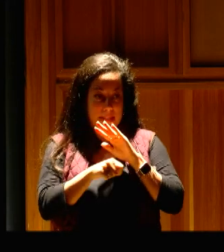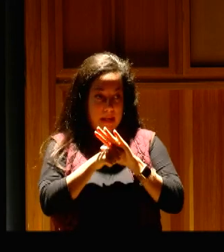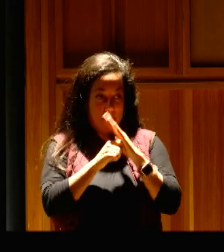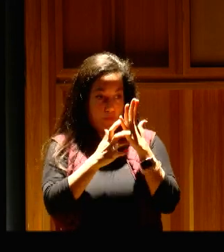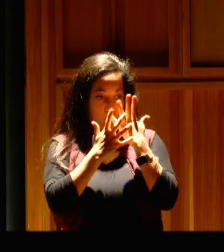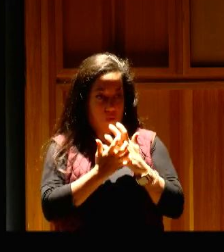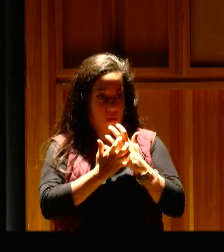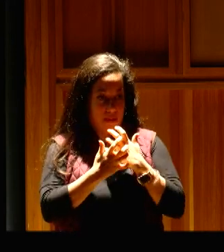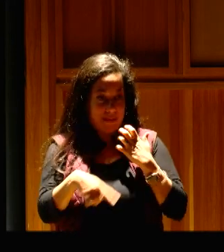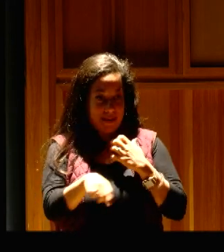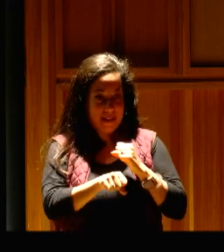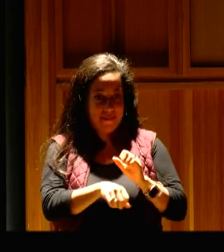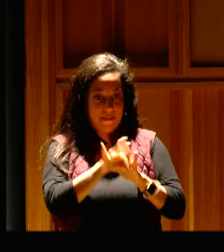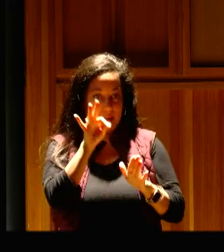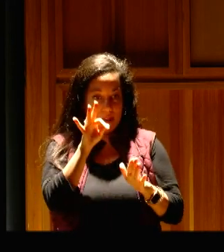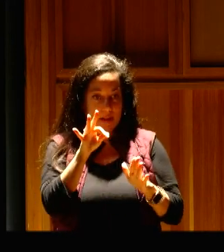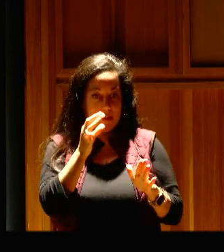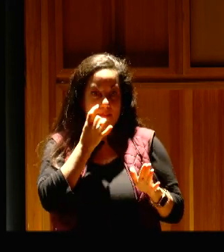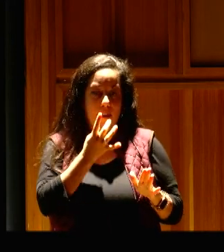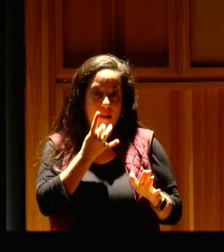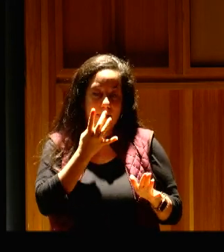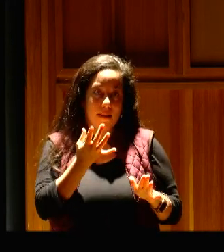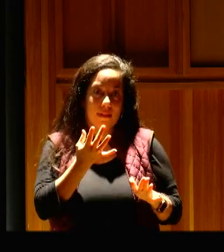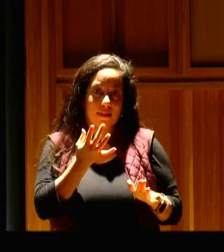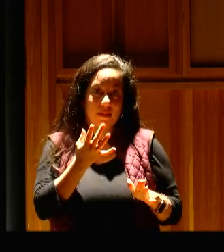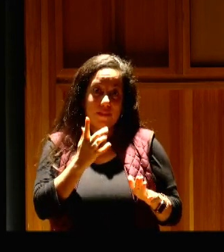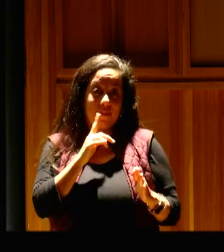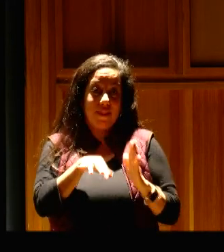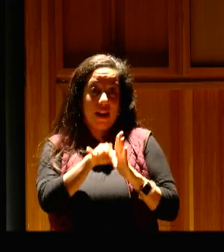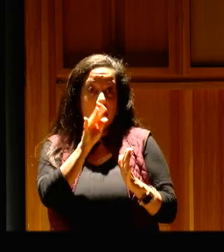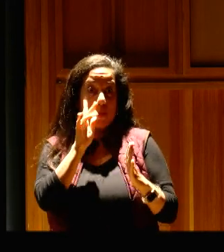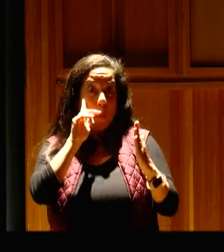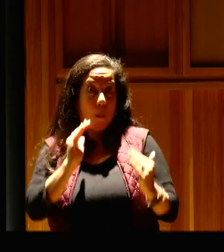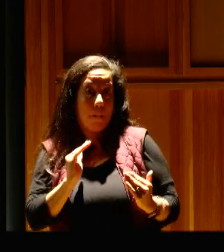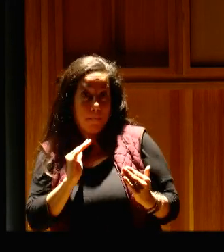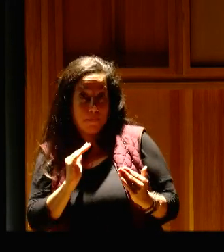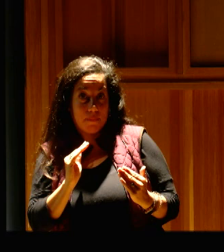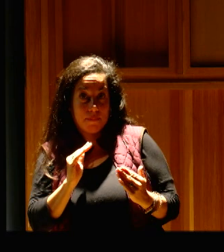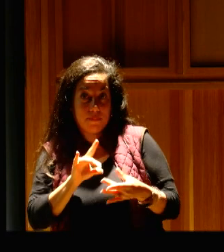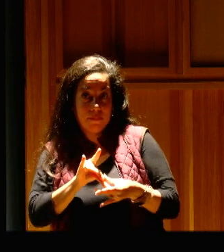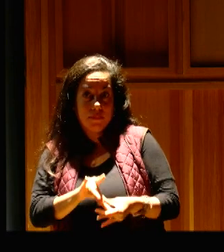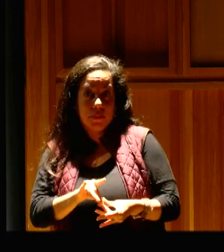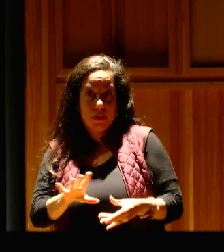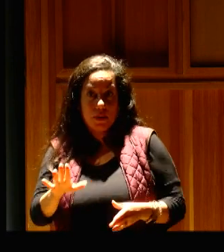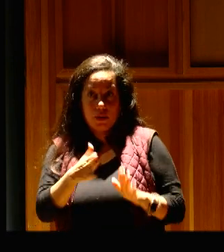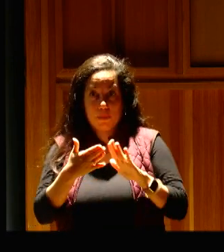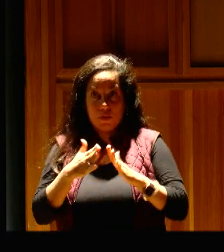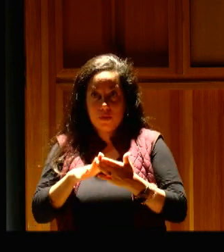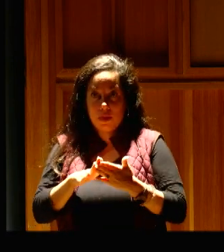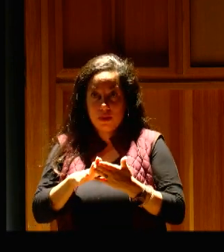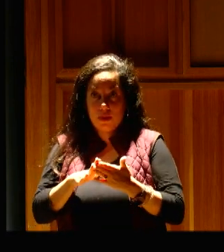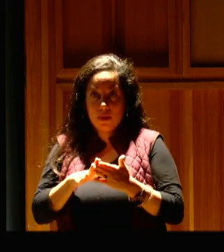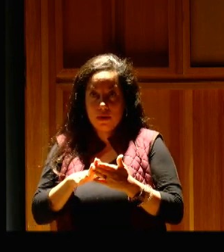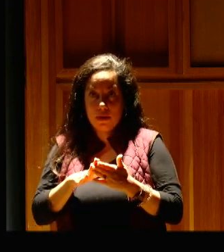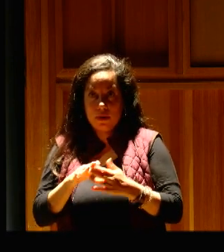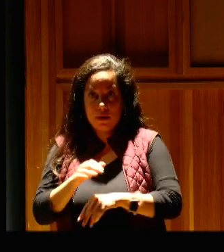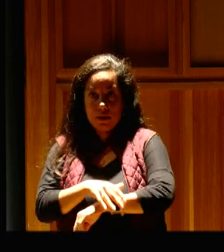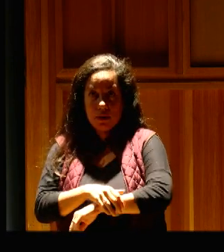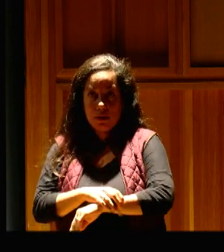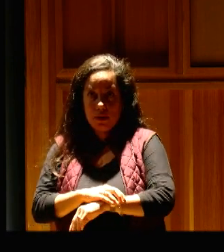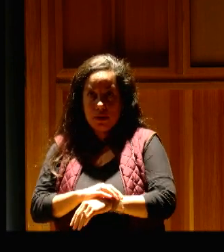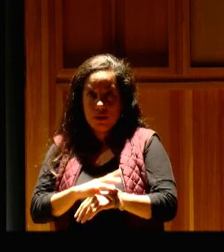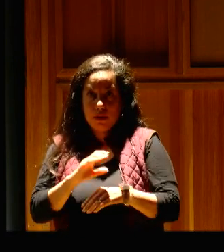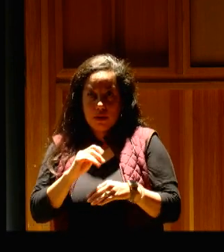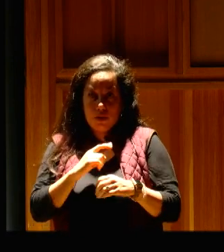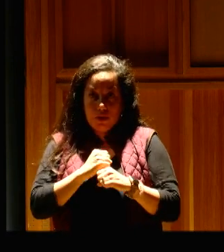they were able to find that light, to find that hope around their cultural community, to shelter it, and to pass it